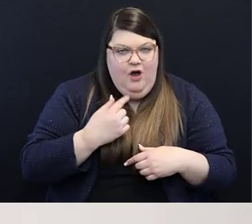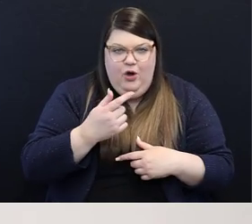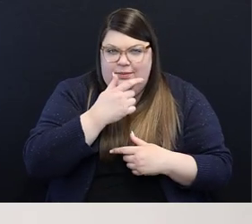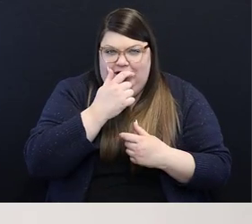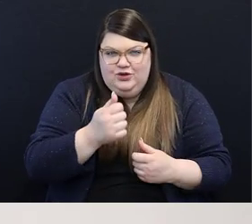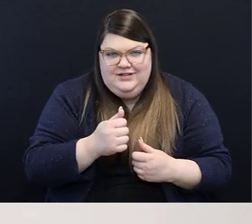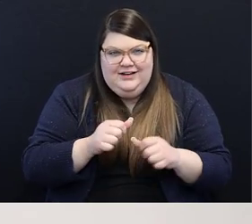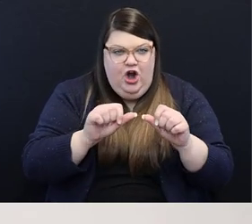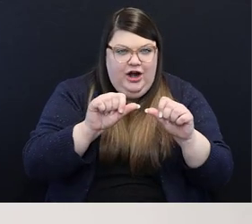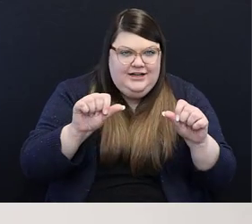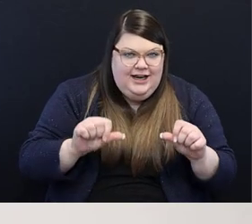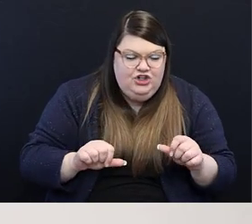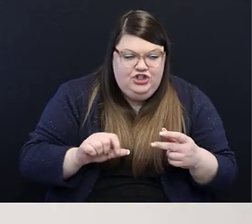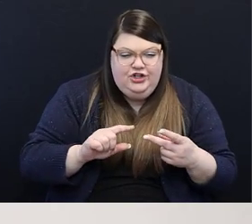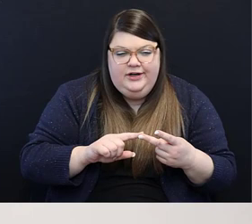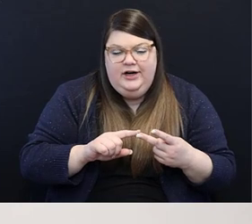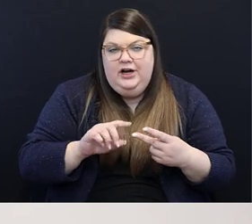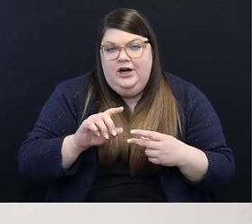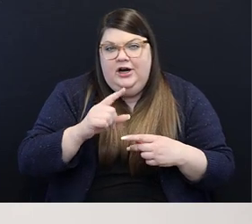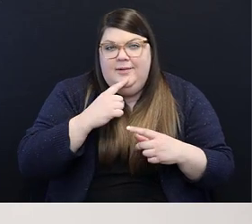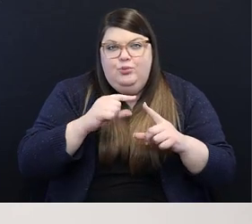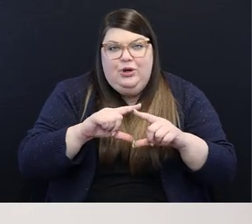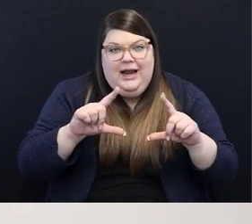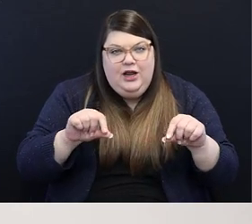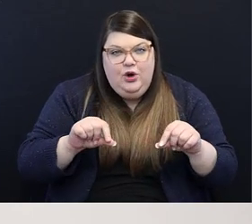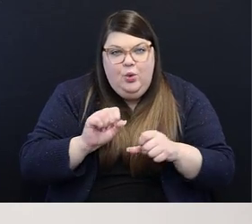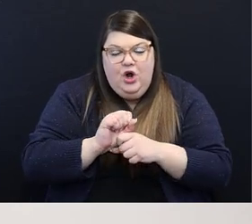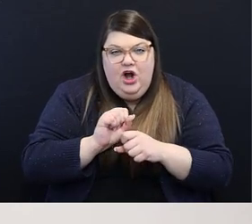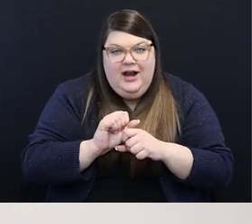brickwork, the way stones are laid,